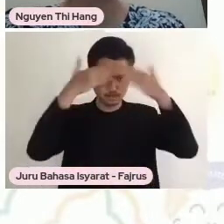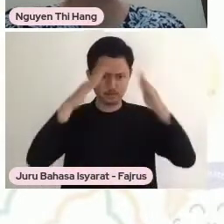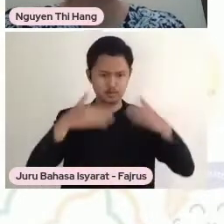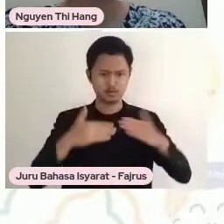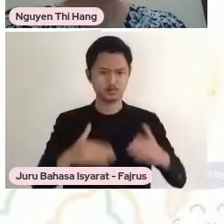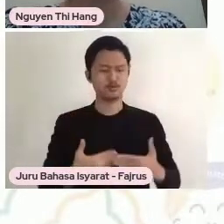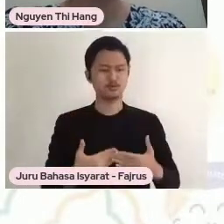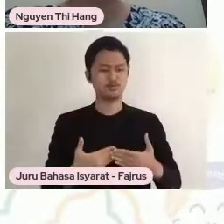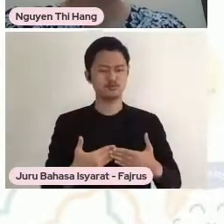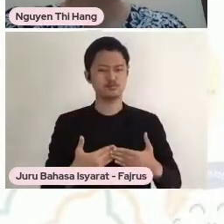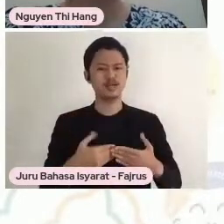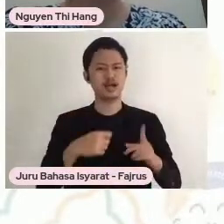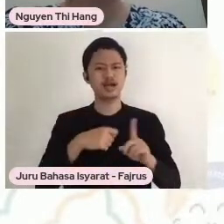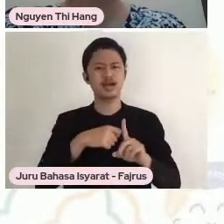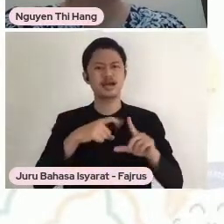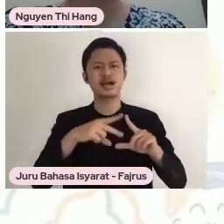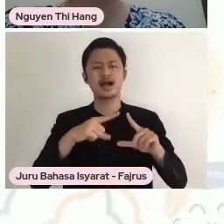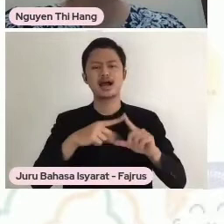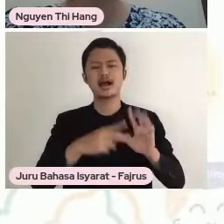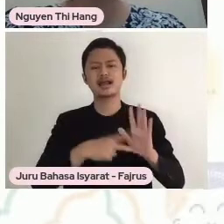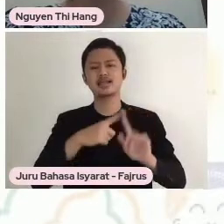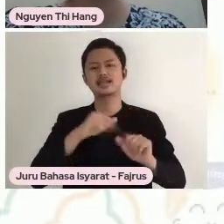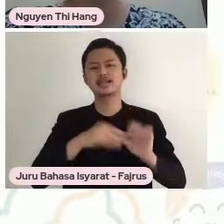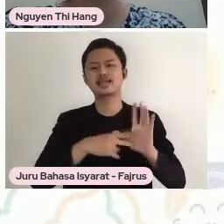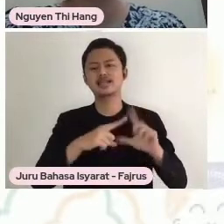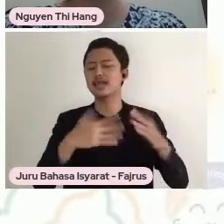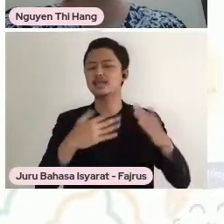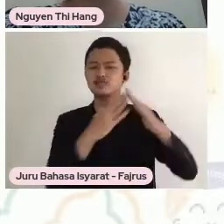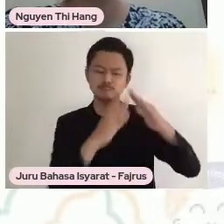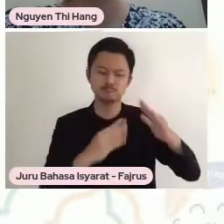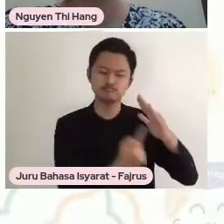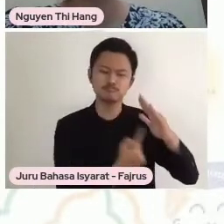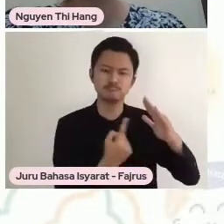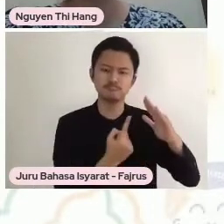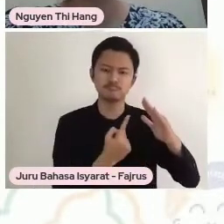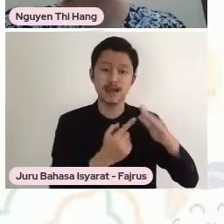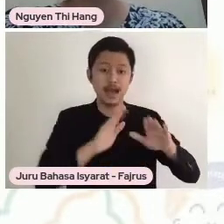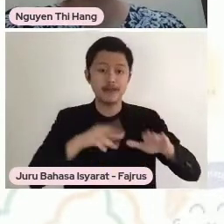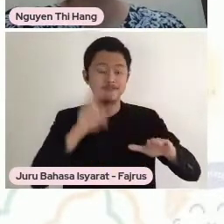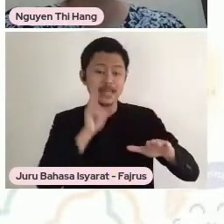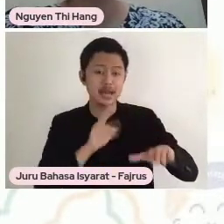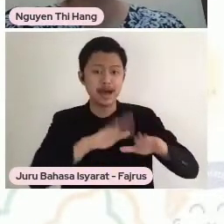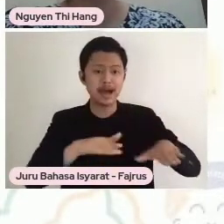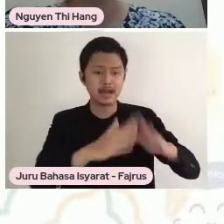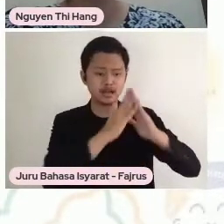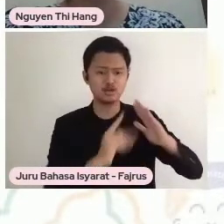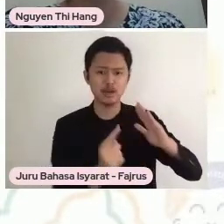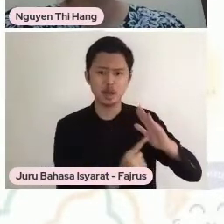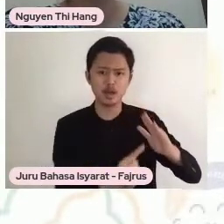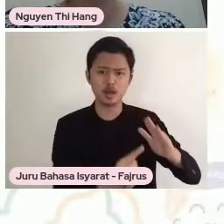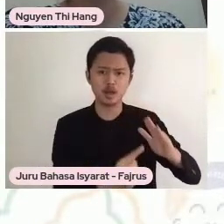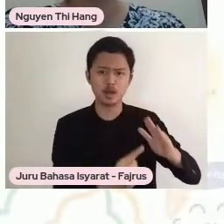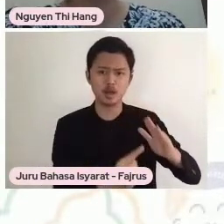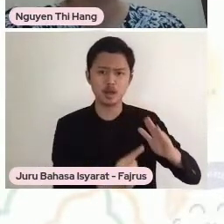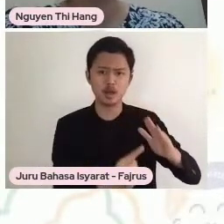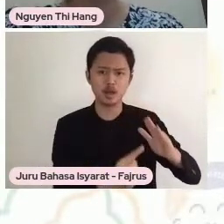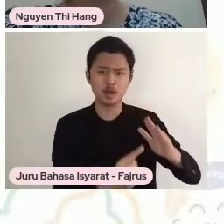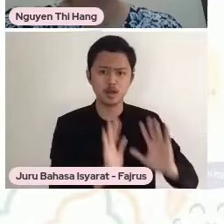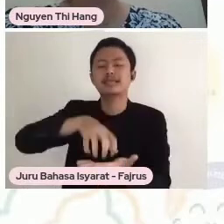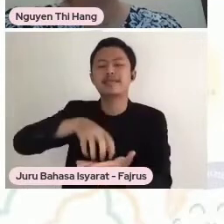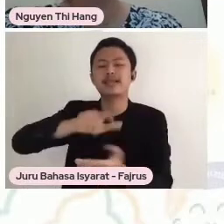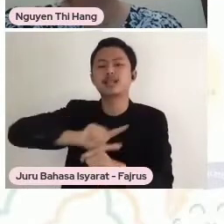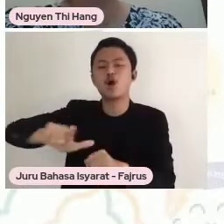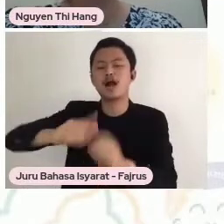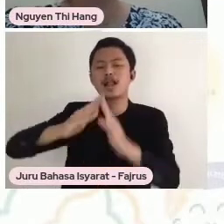quarantine. In Vietnam, children not only stay at home, they must to live in the quarantine local